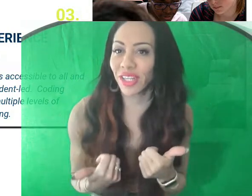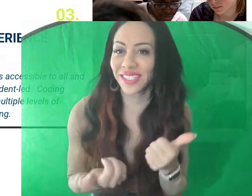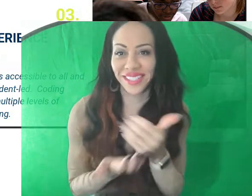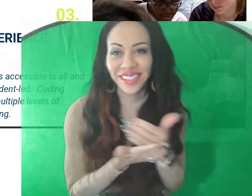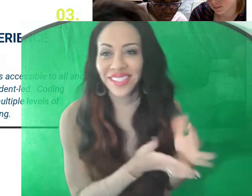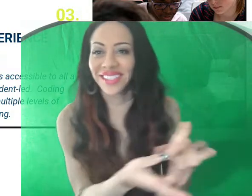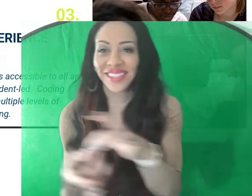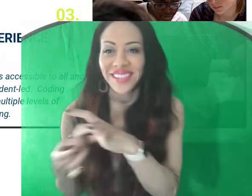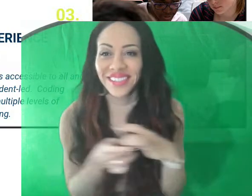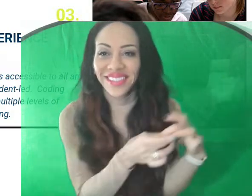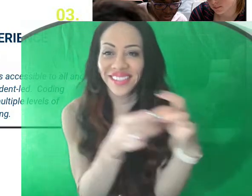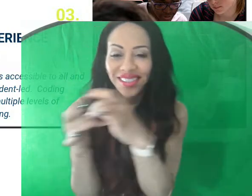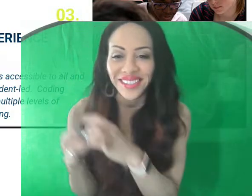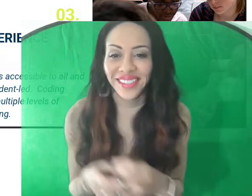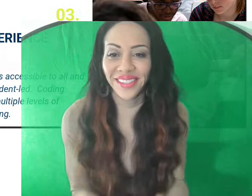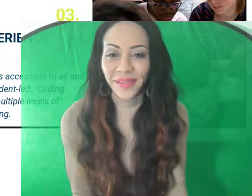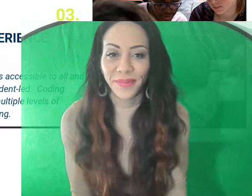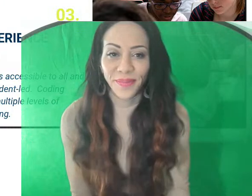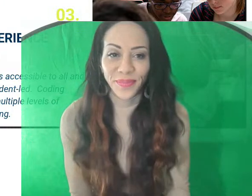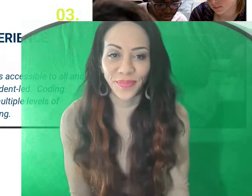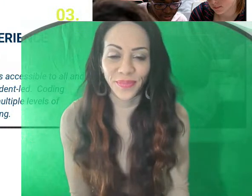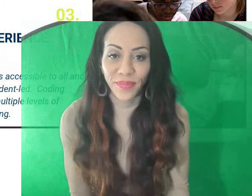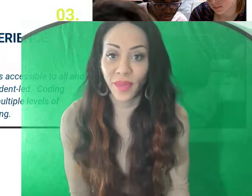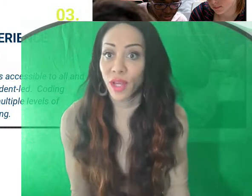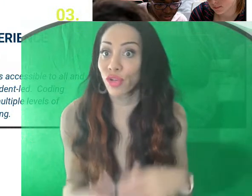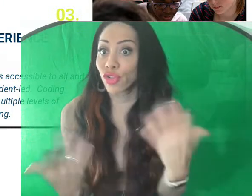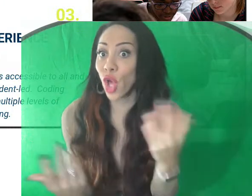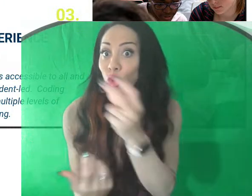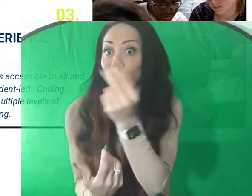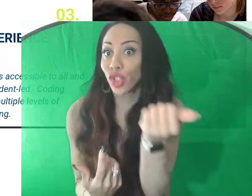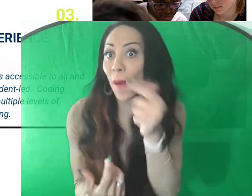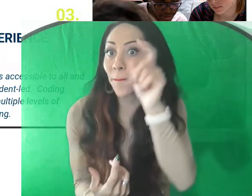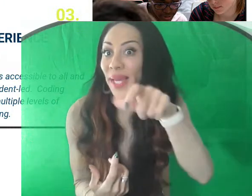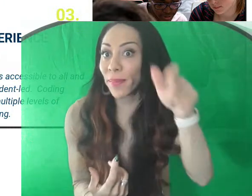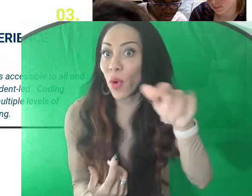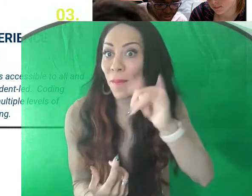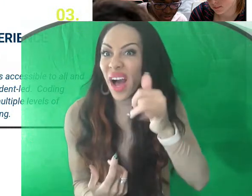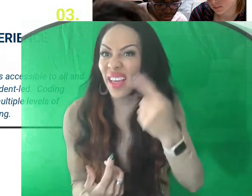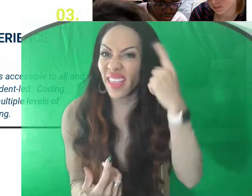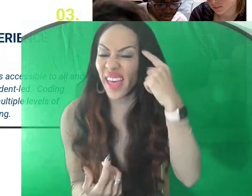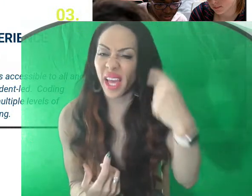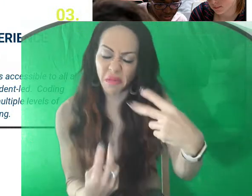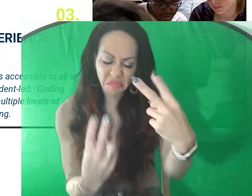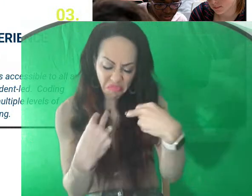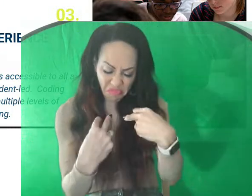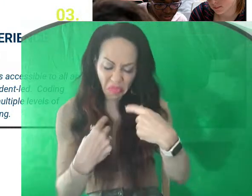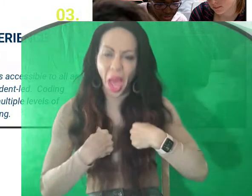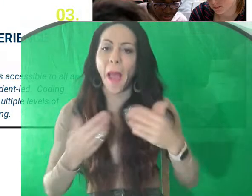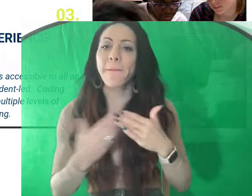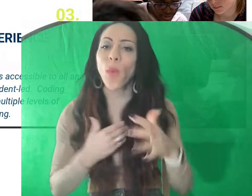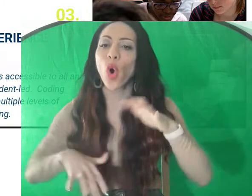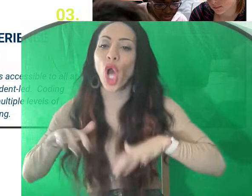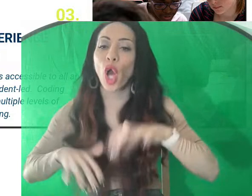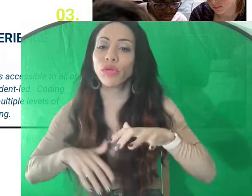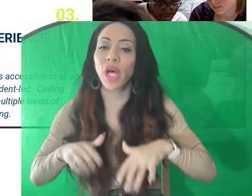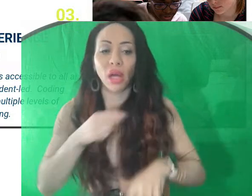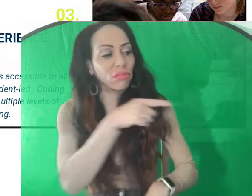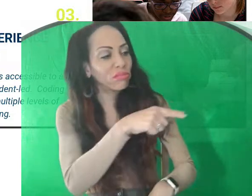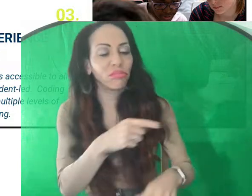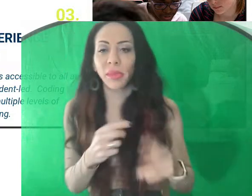that idea of like who feels like there are more coders in the room or who feels like they have got more dance experience, and then really getting them to kind